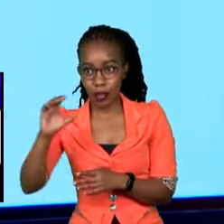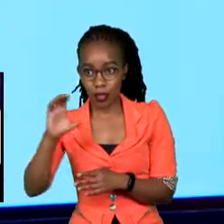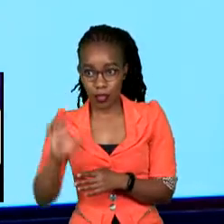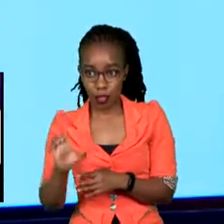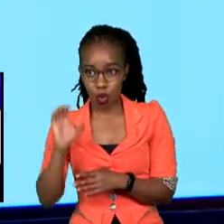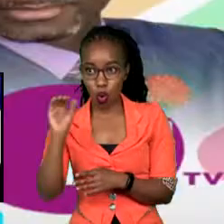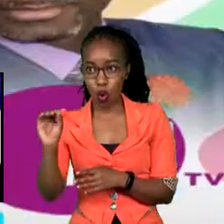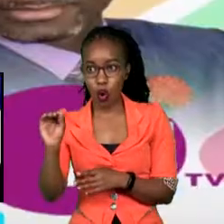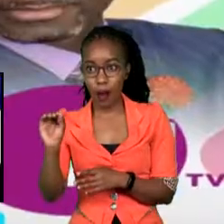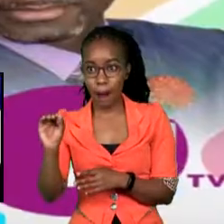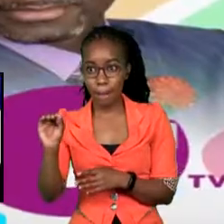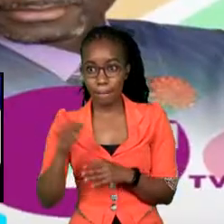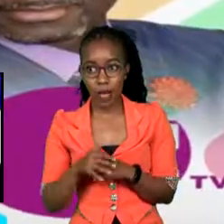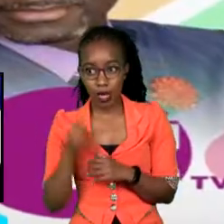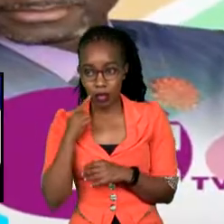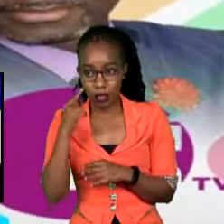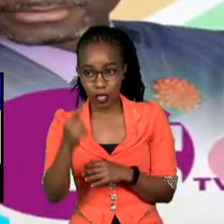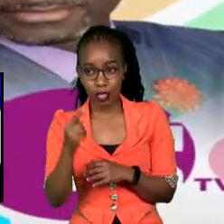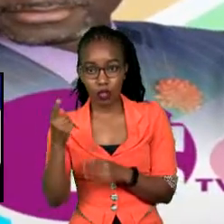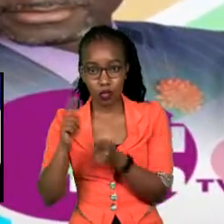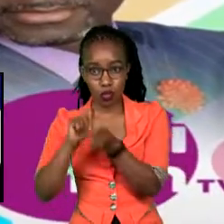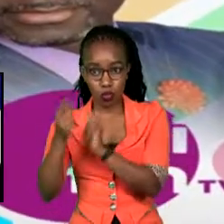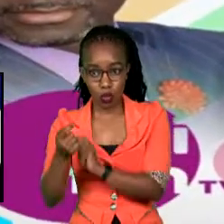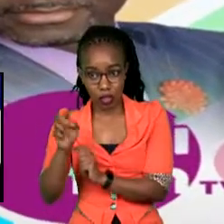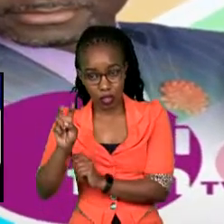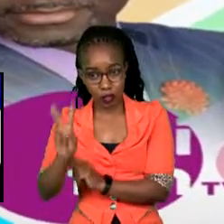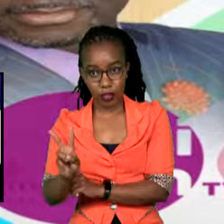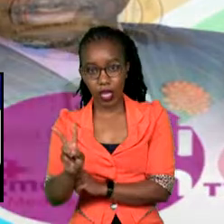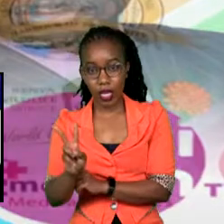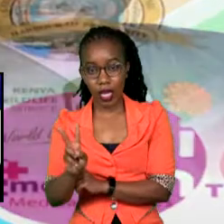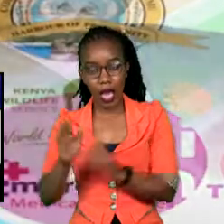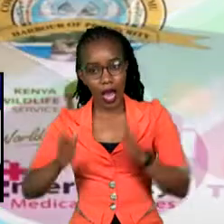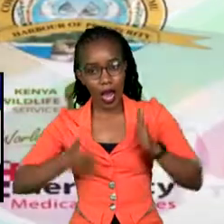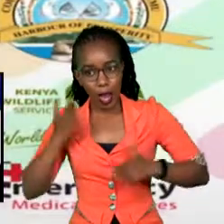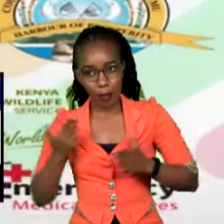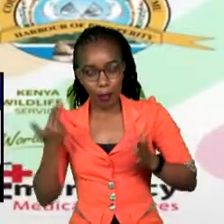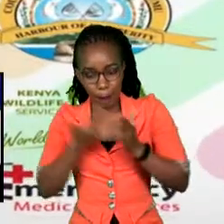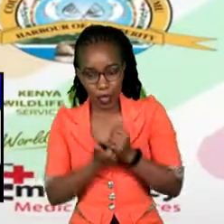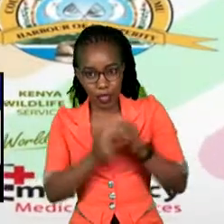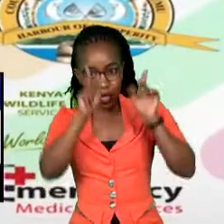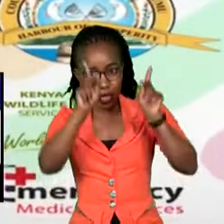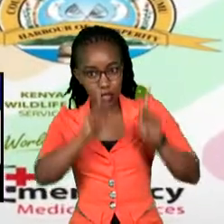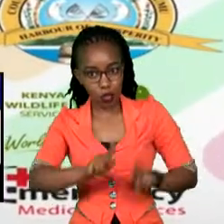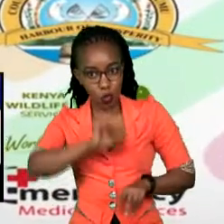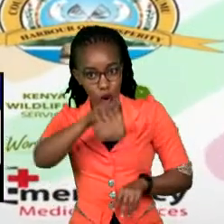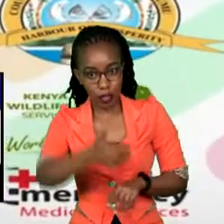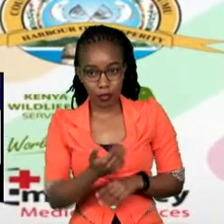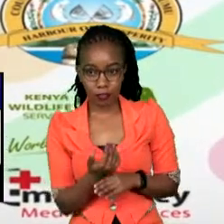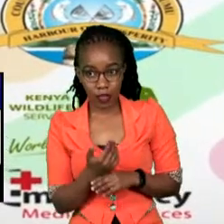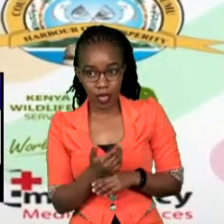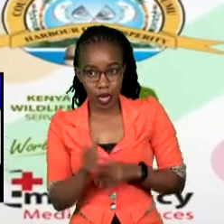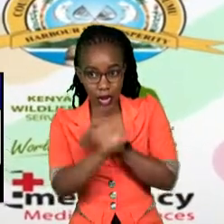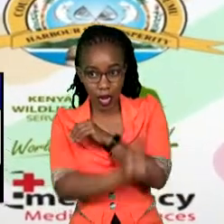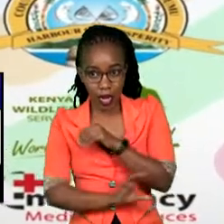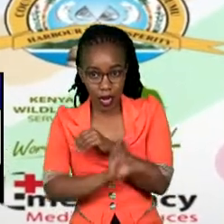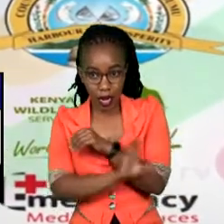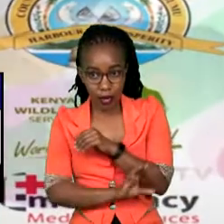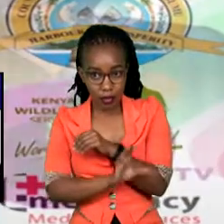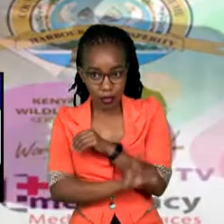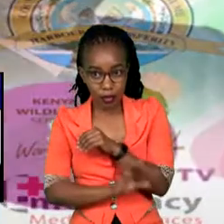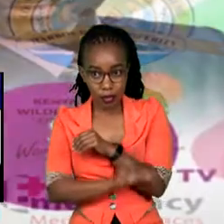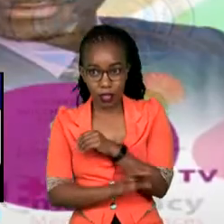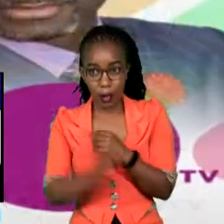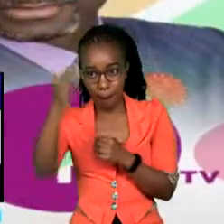Simaloi Dajom, has said Switch TV is glad to partner with Kisumu County as the country waits with bated breath